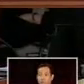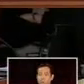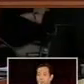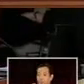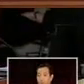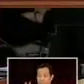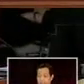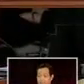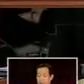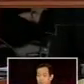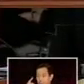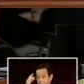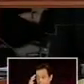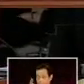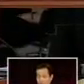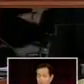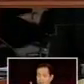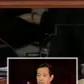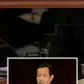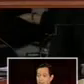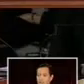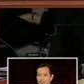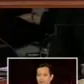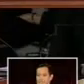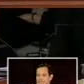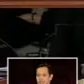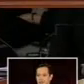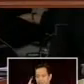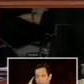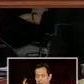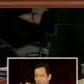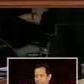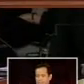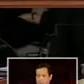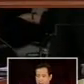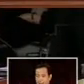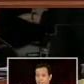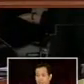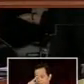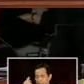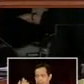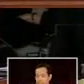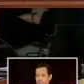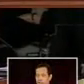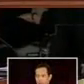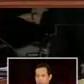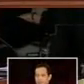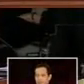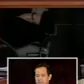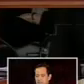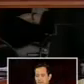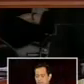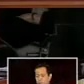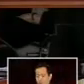alam natin na kahit ganun yung batas, masama sa bank ko yun, di ba? Because any bank na may allegations na will freely give the